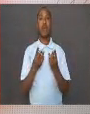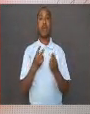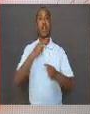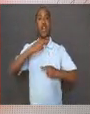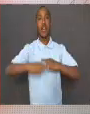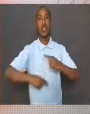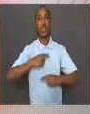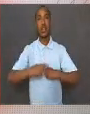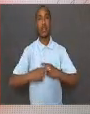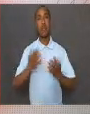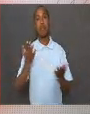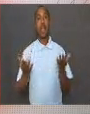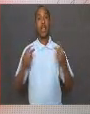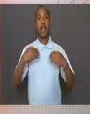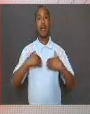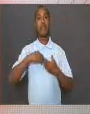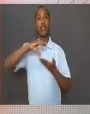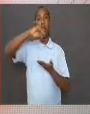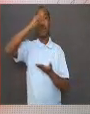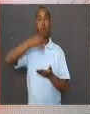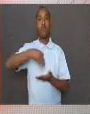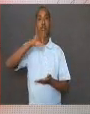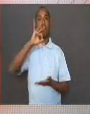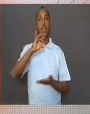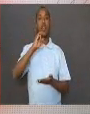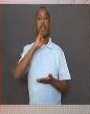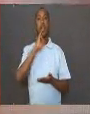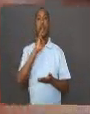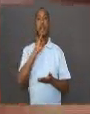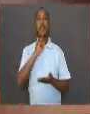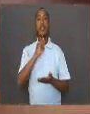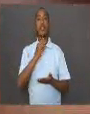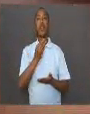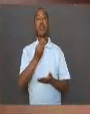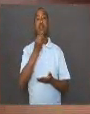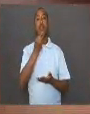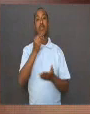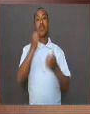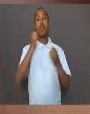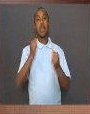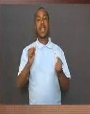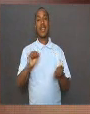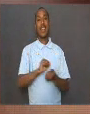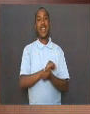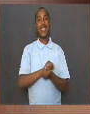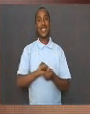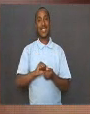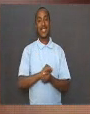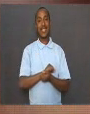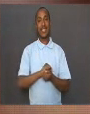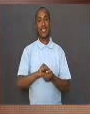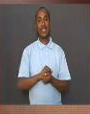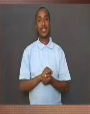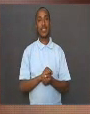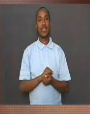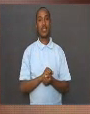One more reaction you might have thought of is food being